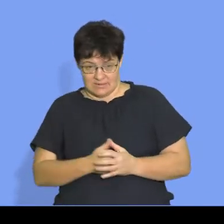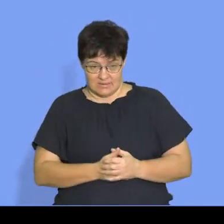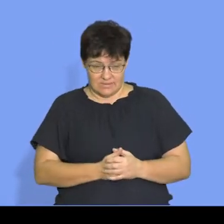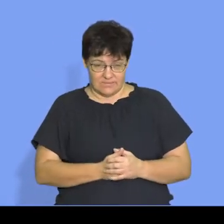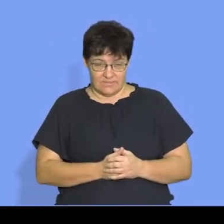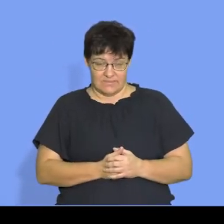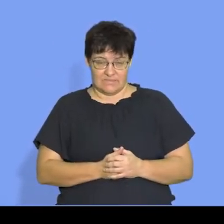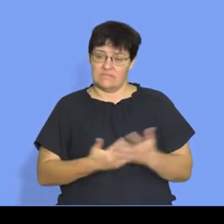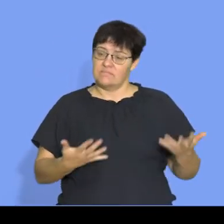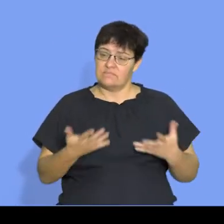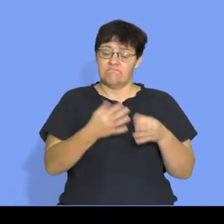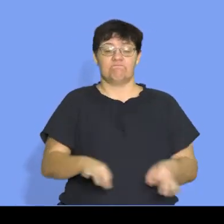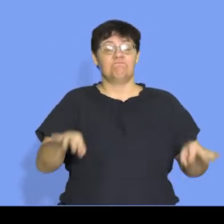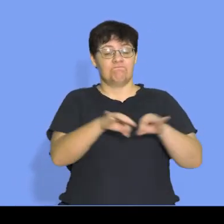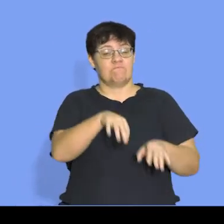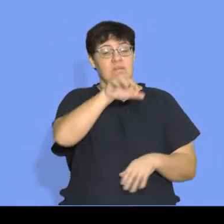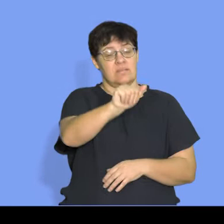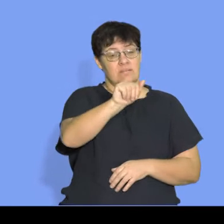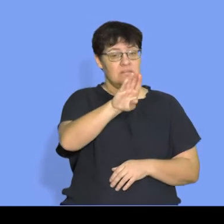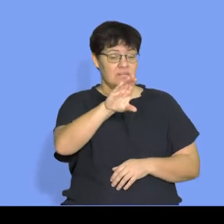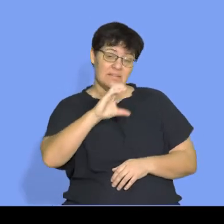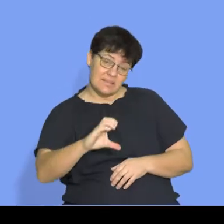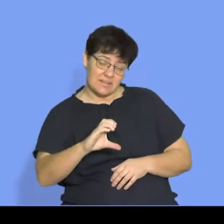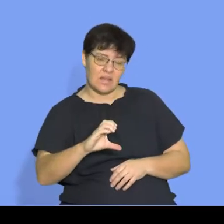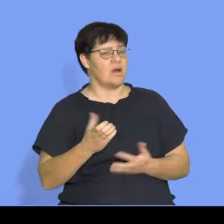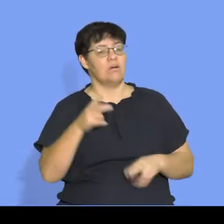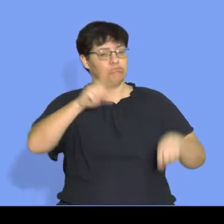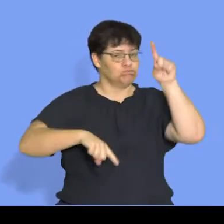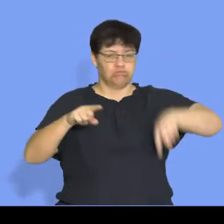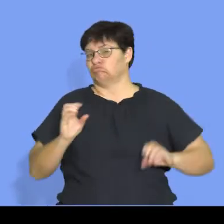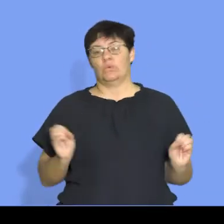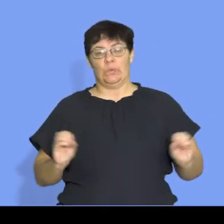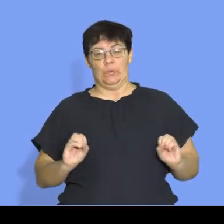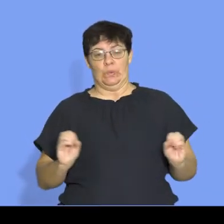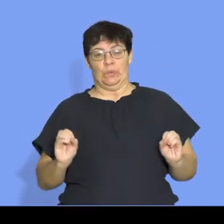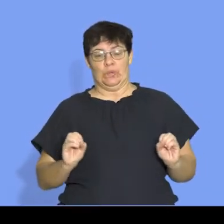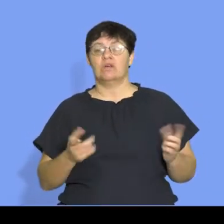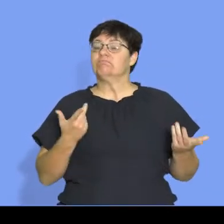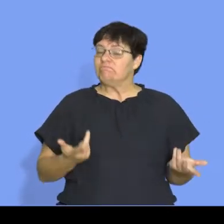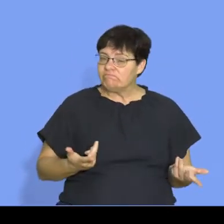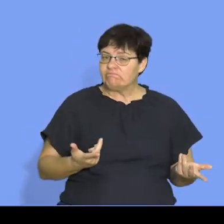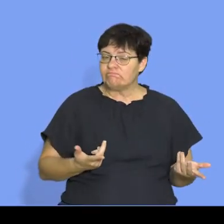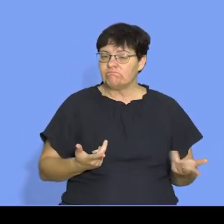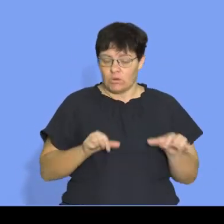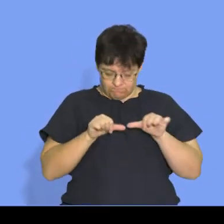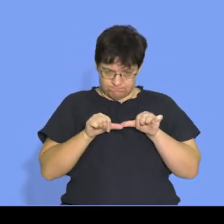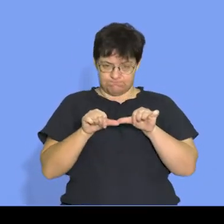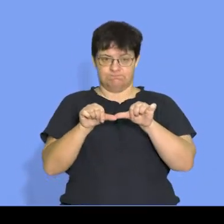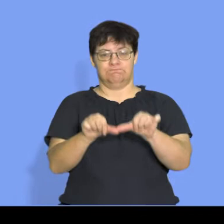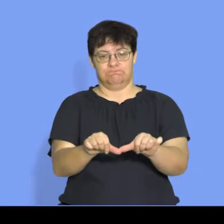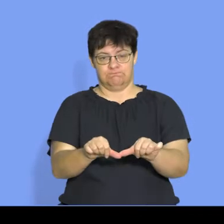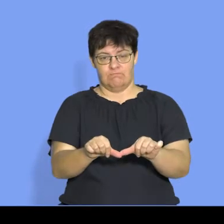the value of A, B, and C are not variables. No, they are just constants. So they